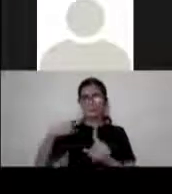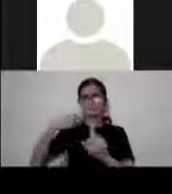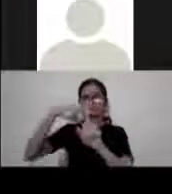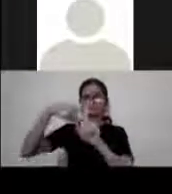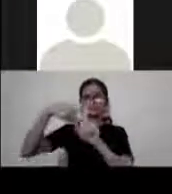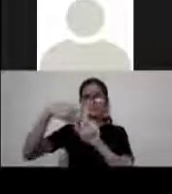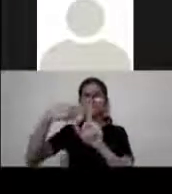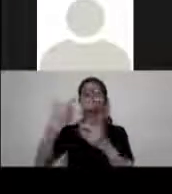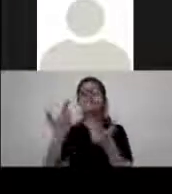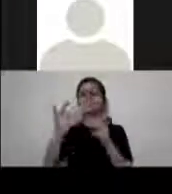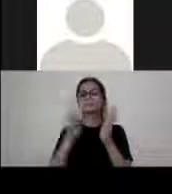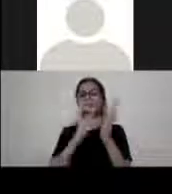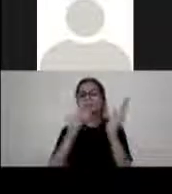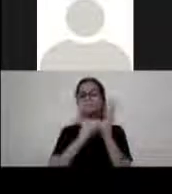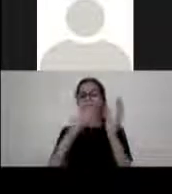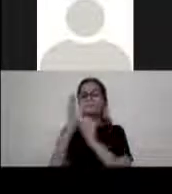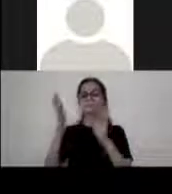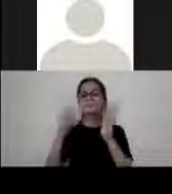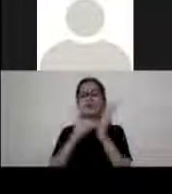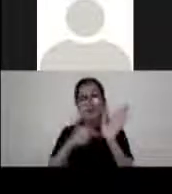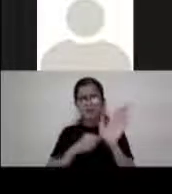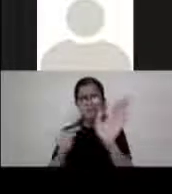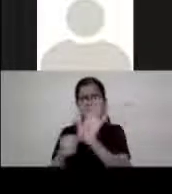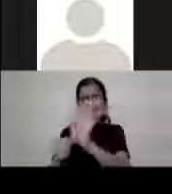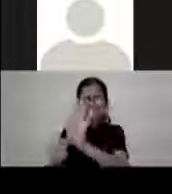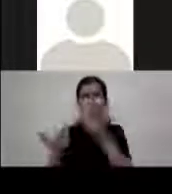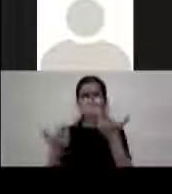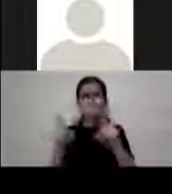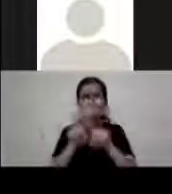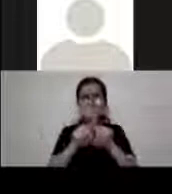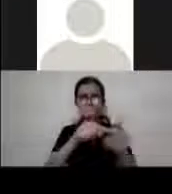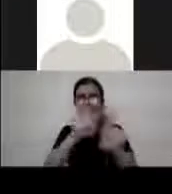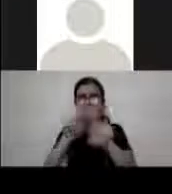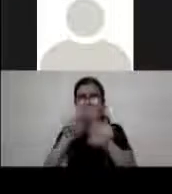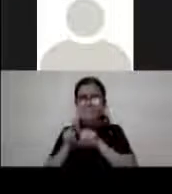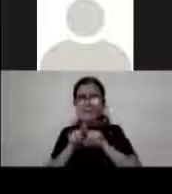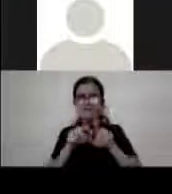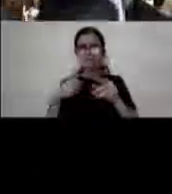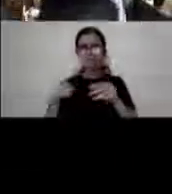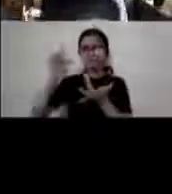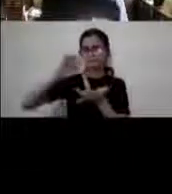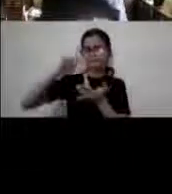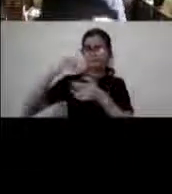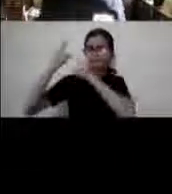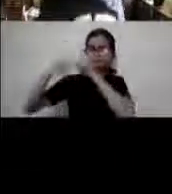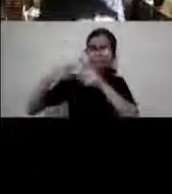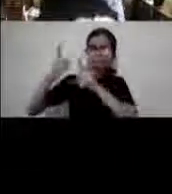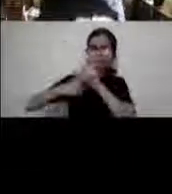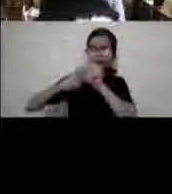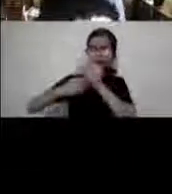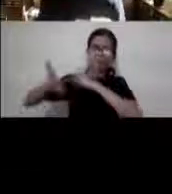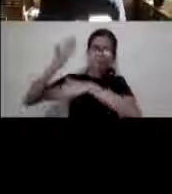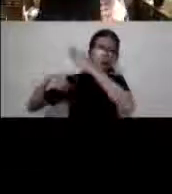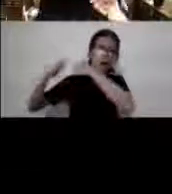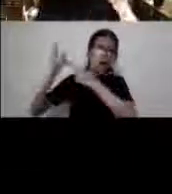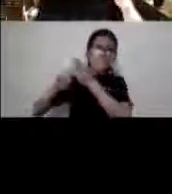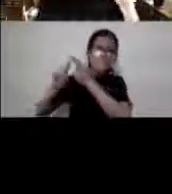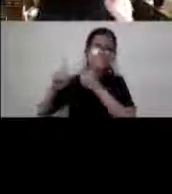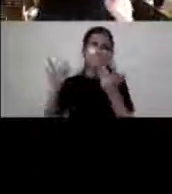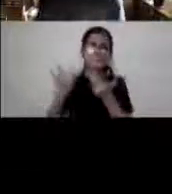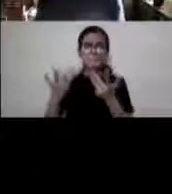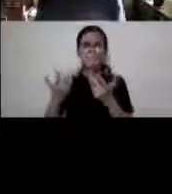a representation of the Middle Ages, where all earthly things were like